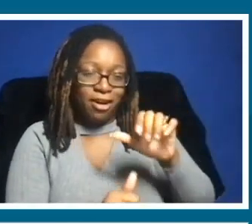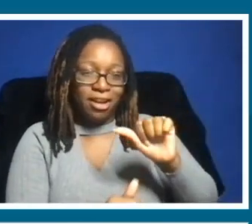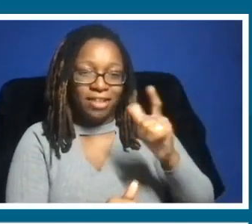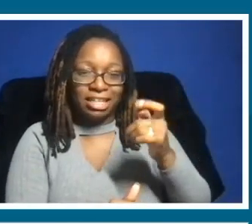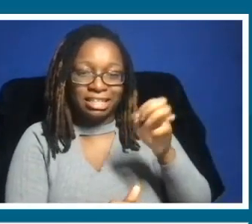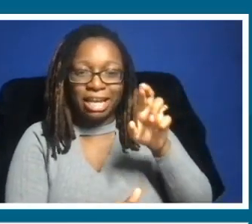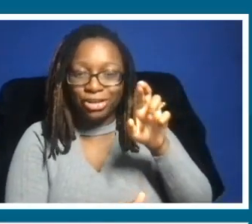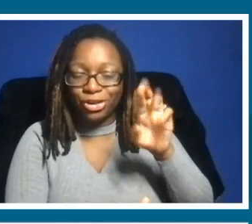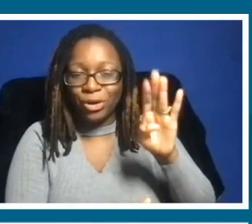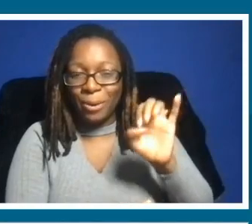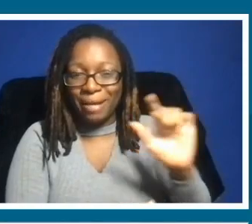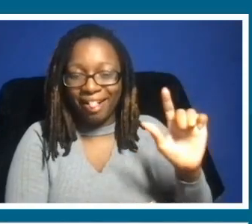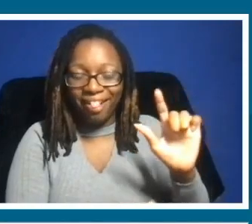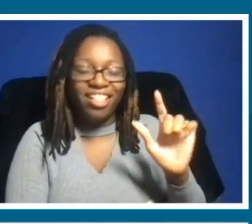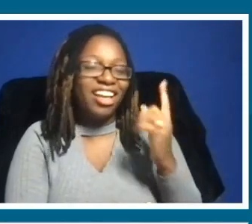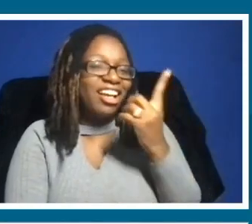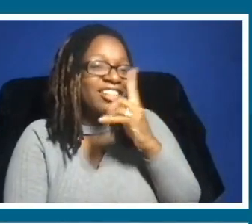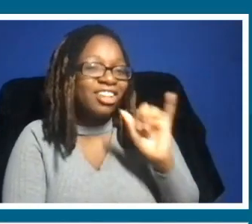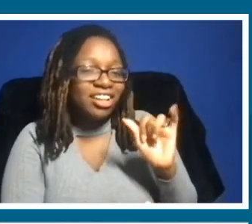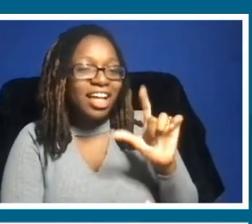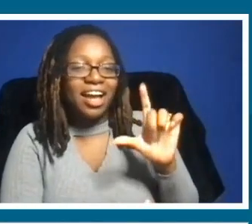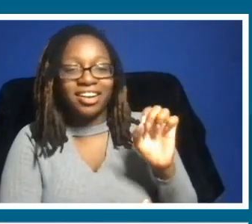Ness Monster. I love this.